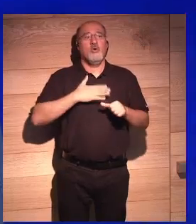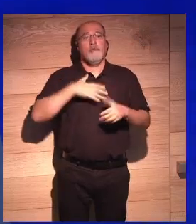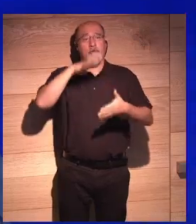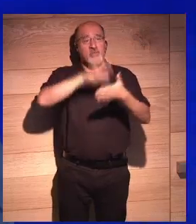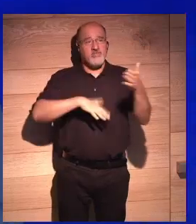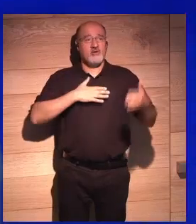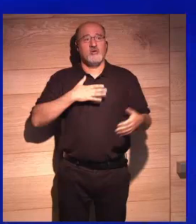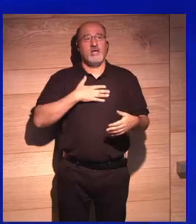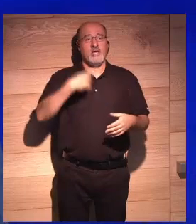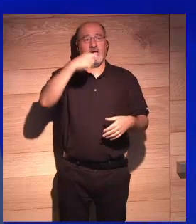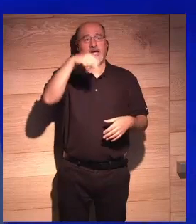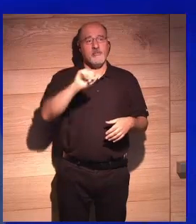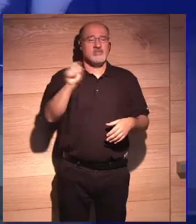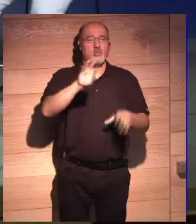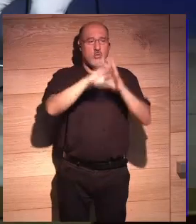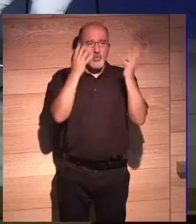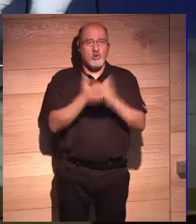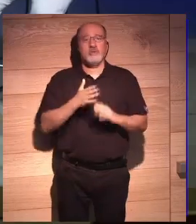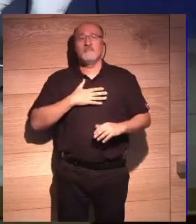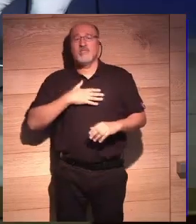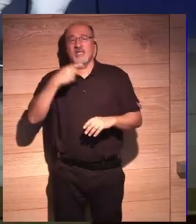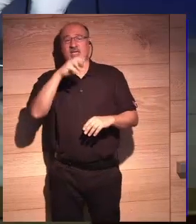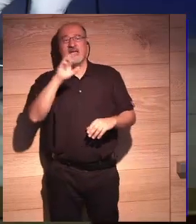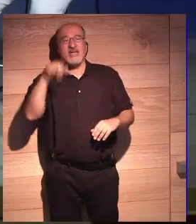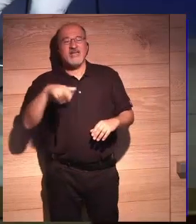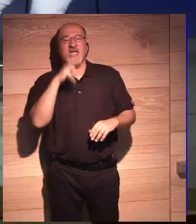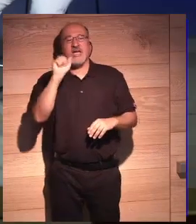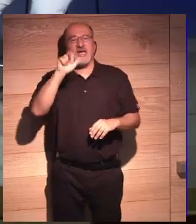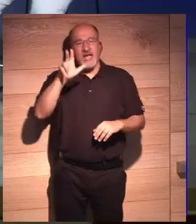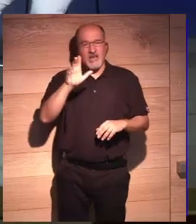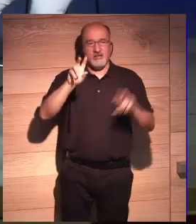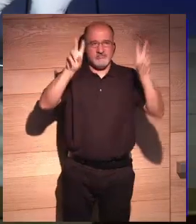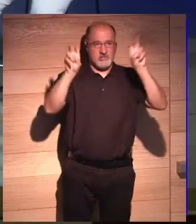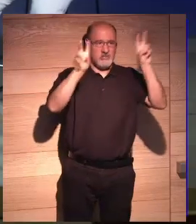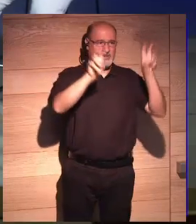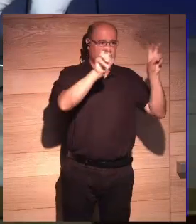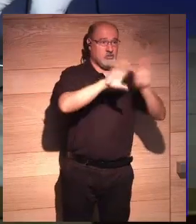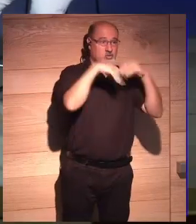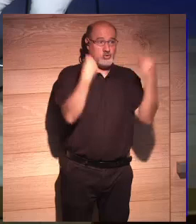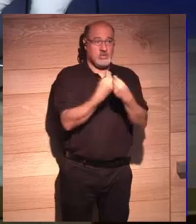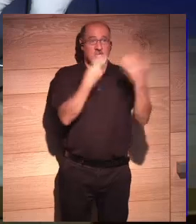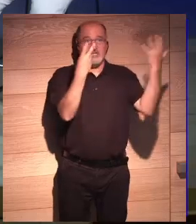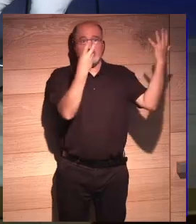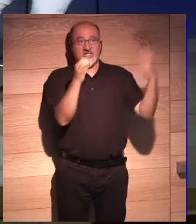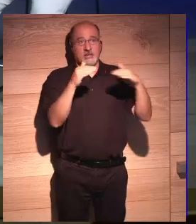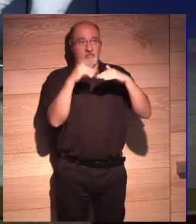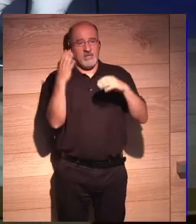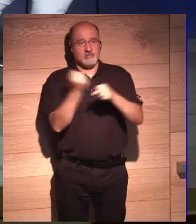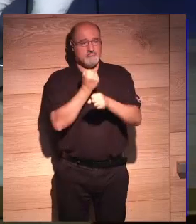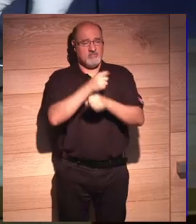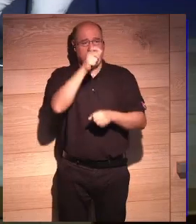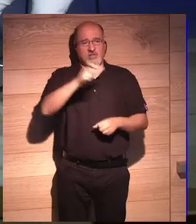or Barcelona Games World, or BrainHug, etc. But as you can see, we touch many topics, but we